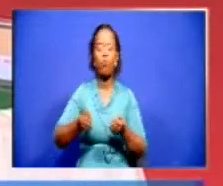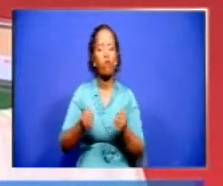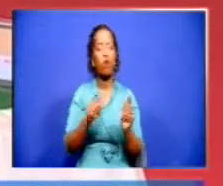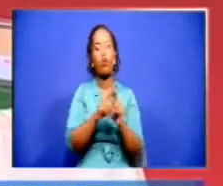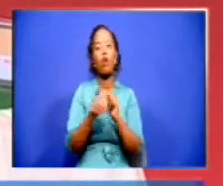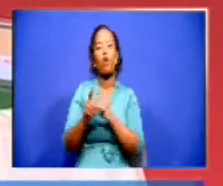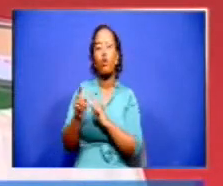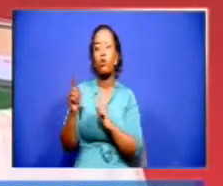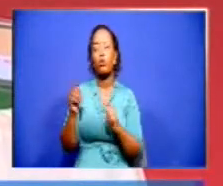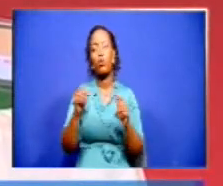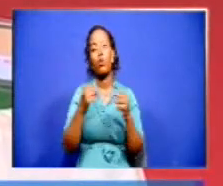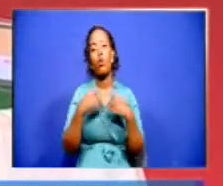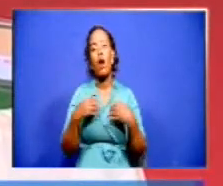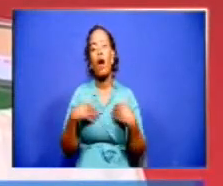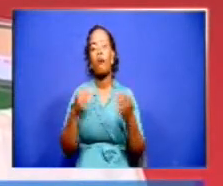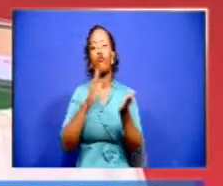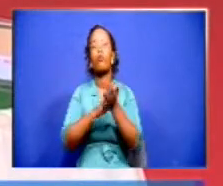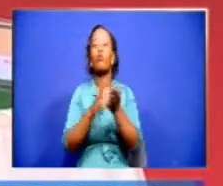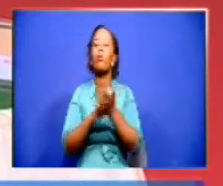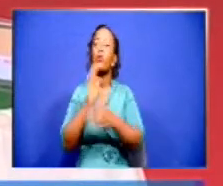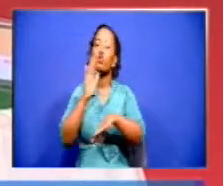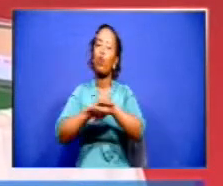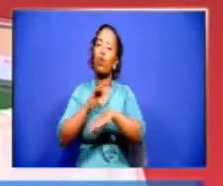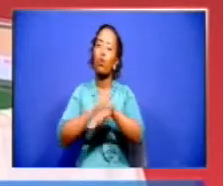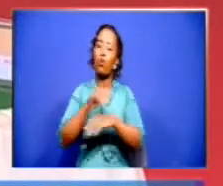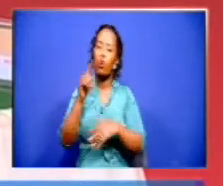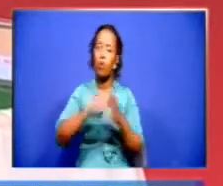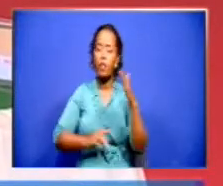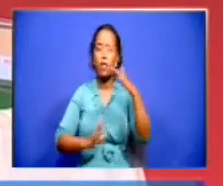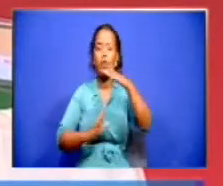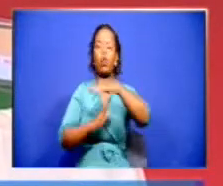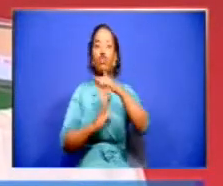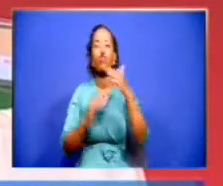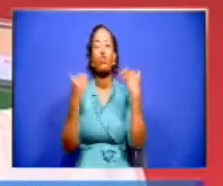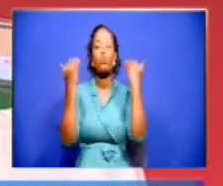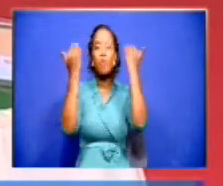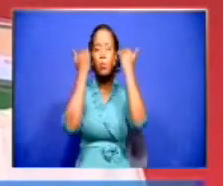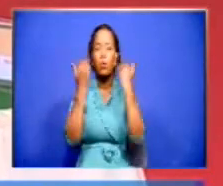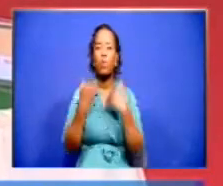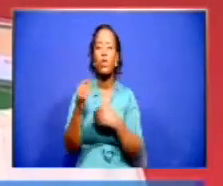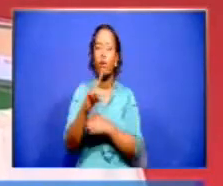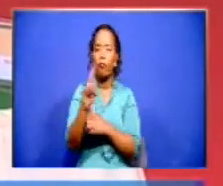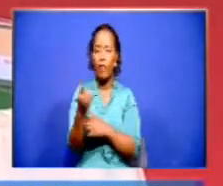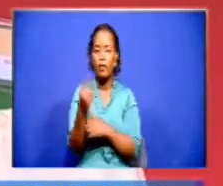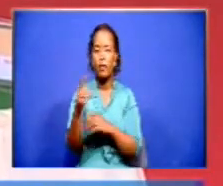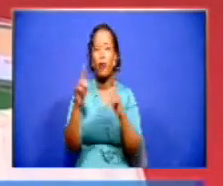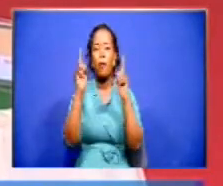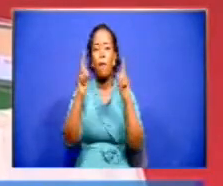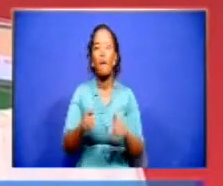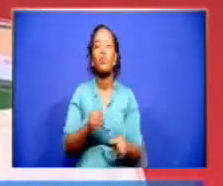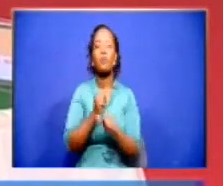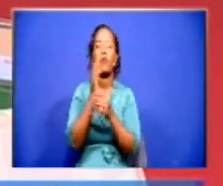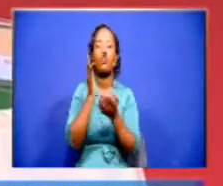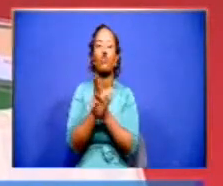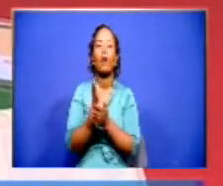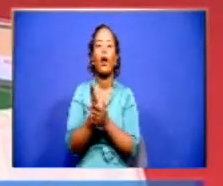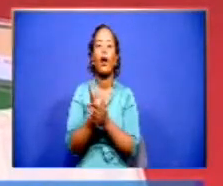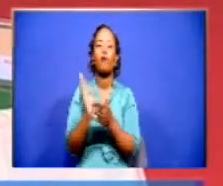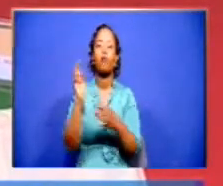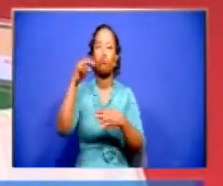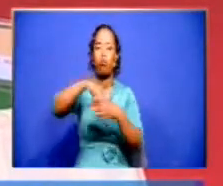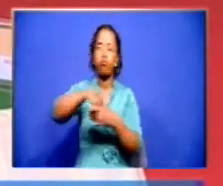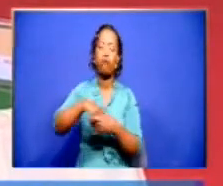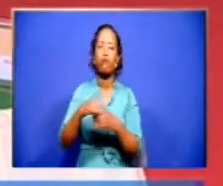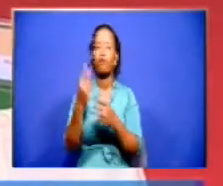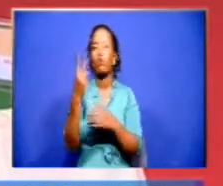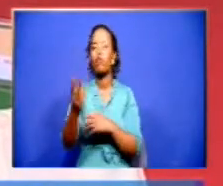sensible, proposal that the Supreme Court firstly be improved by 2 other members or